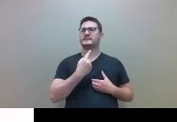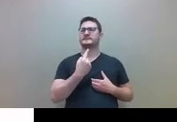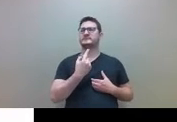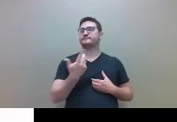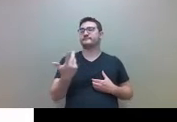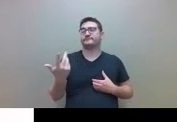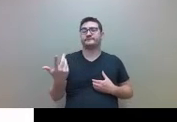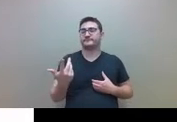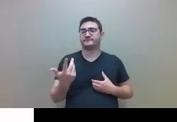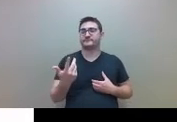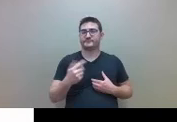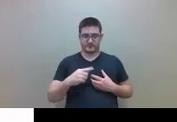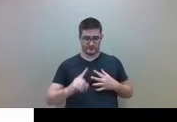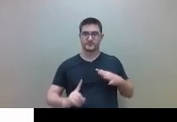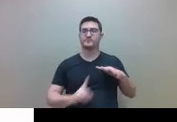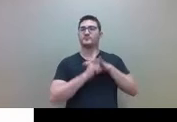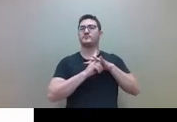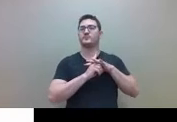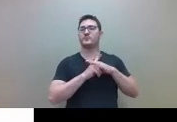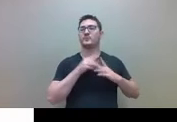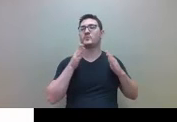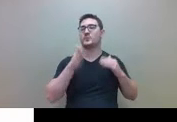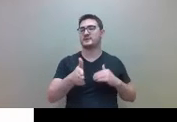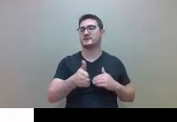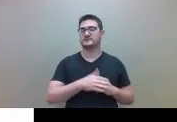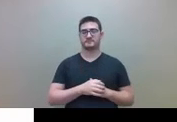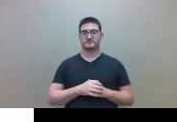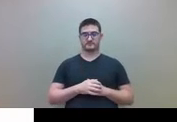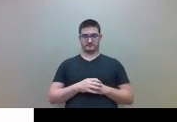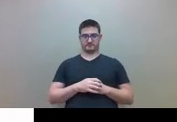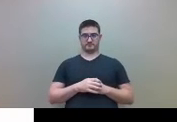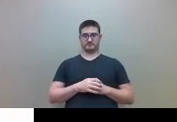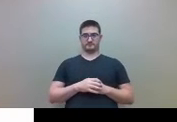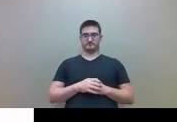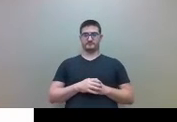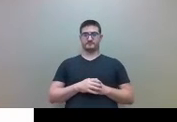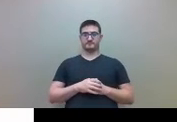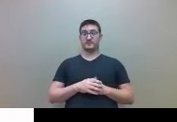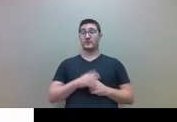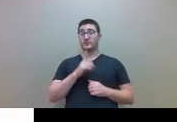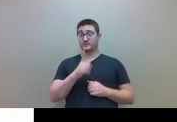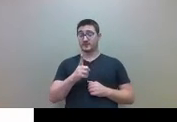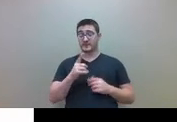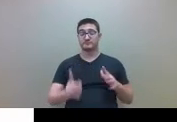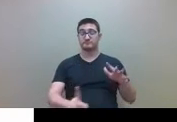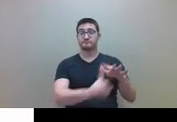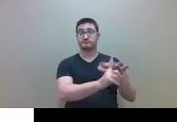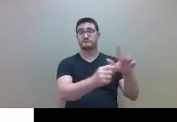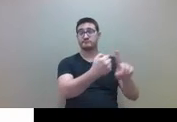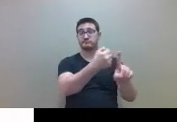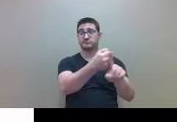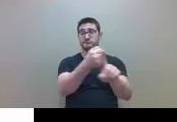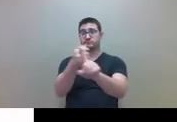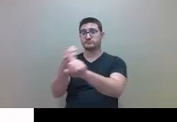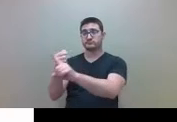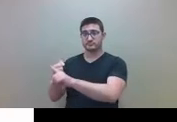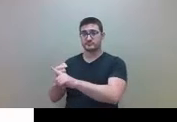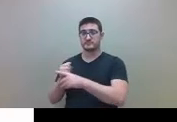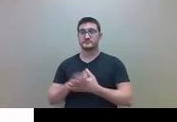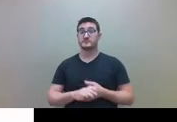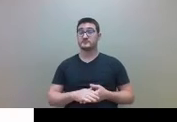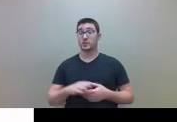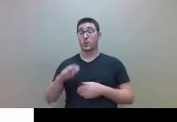show itself. And this has happened to many people. So we really need to understand the relationship between